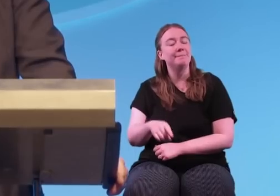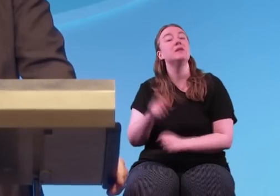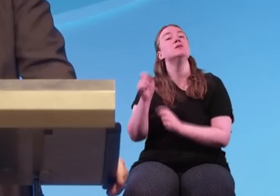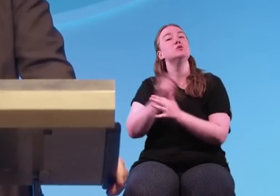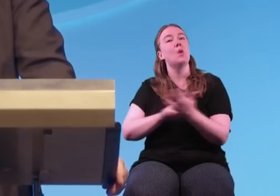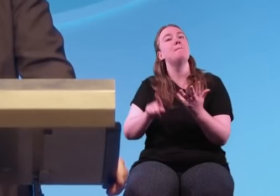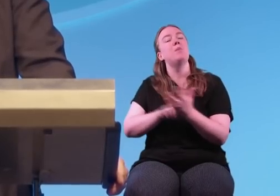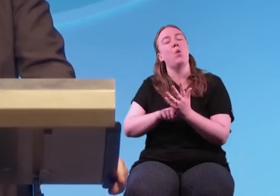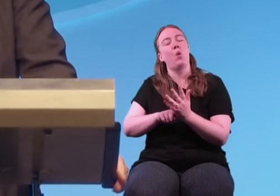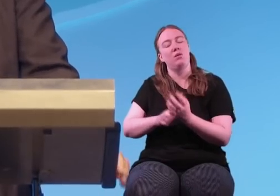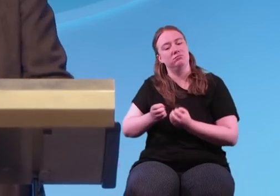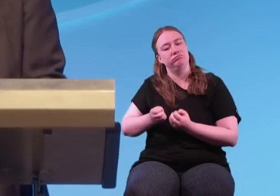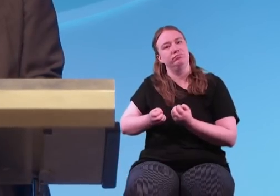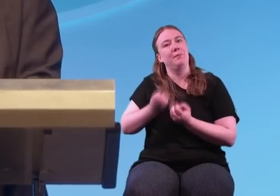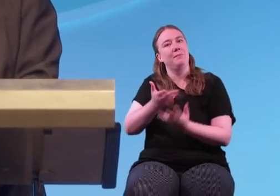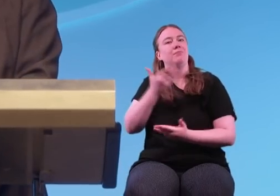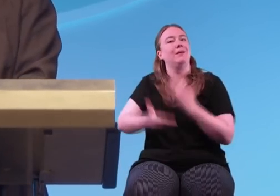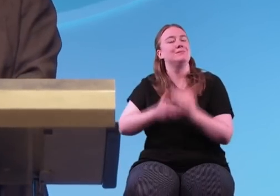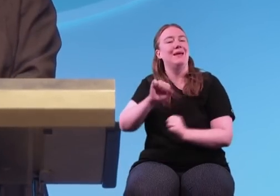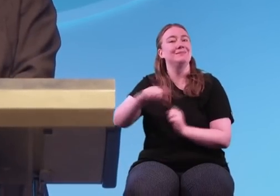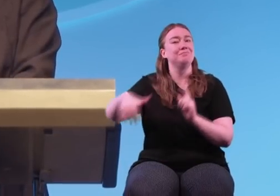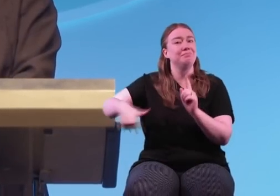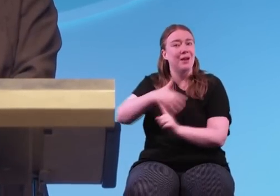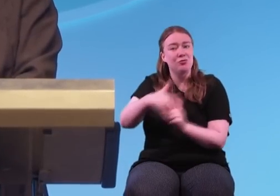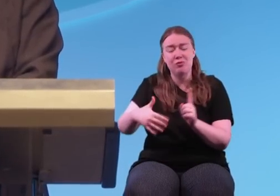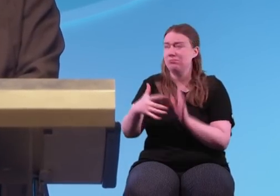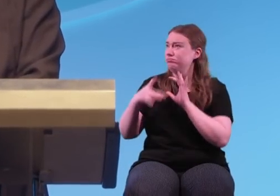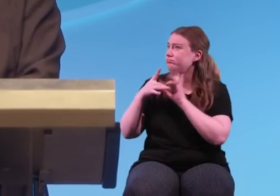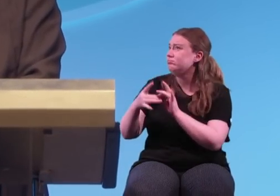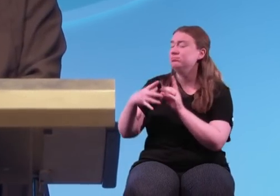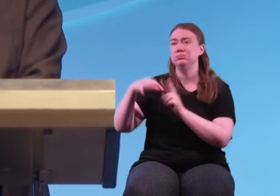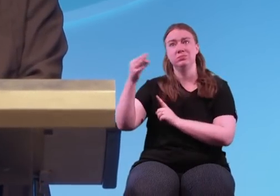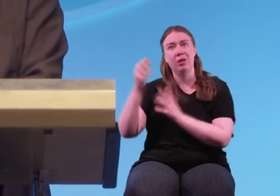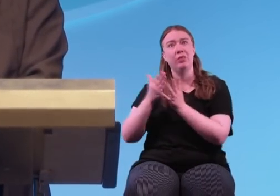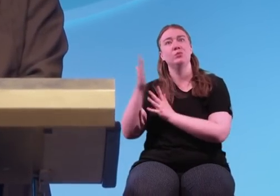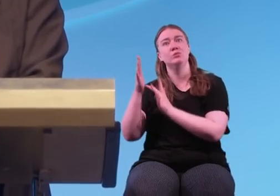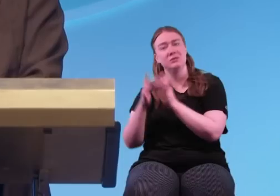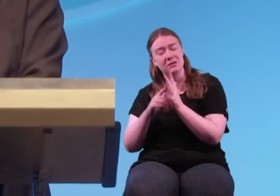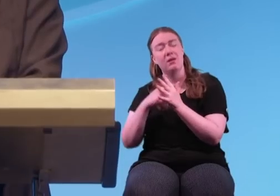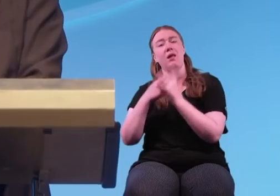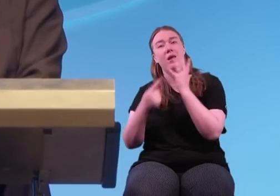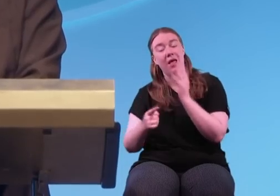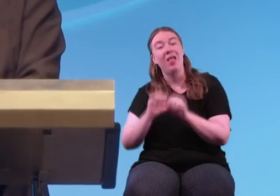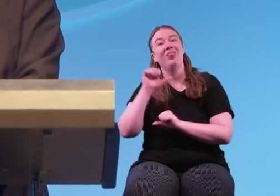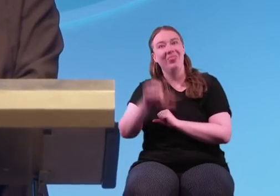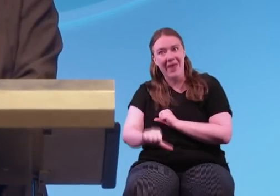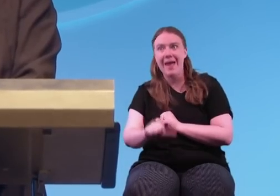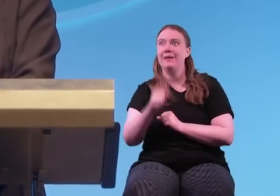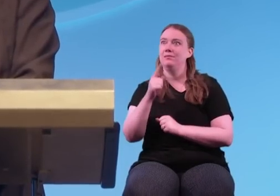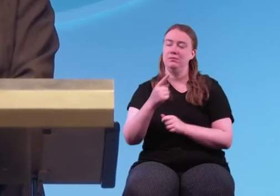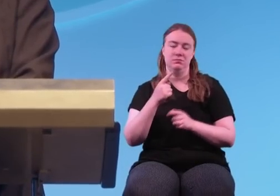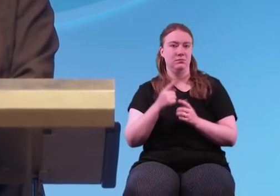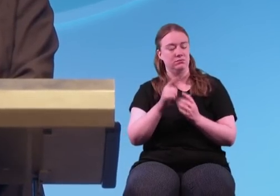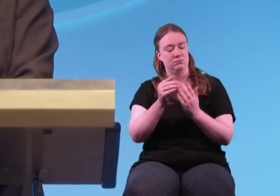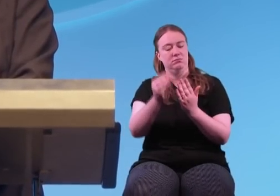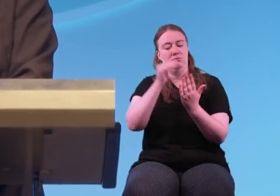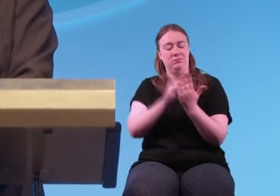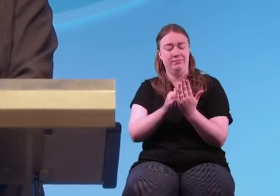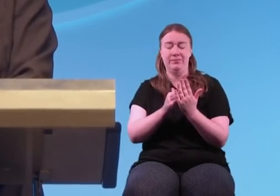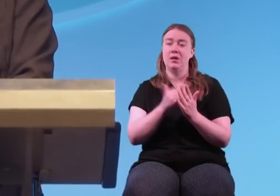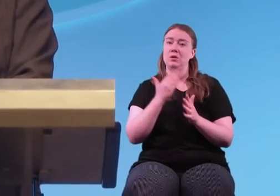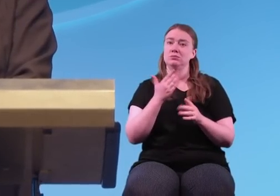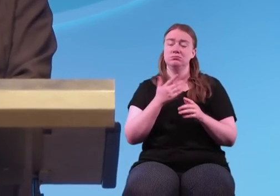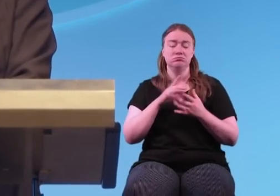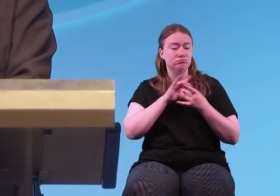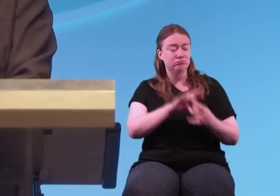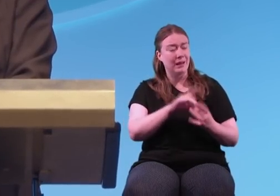and through the work of Jesus, and then he makes clear the depth of his relationship with Timothy. To Timothy, my